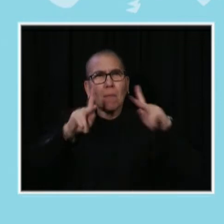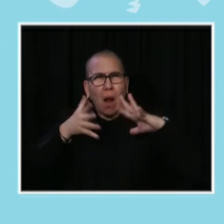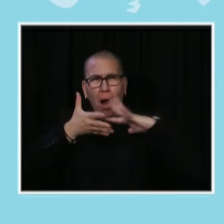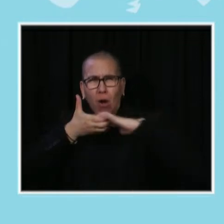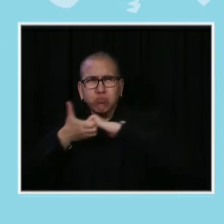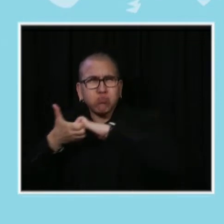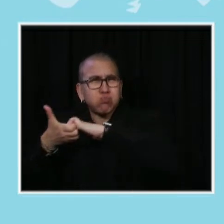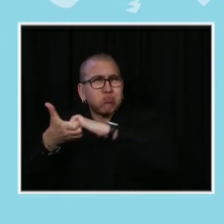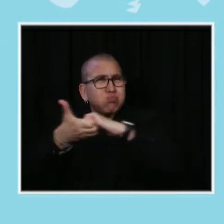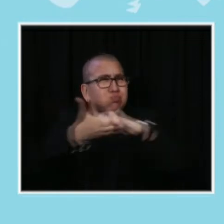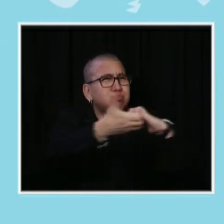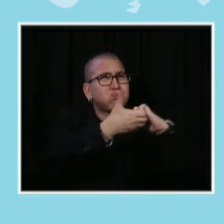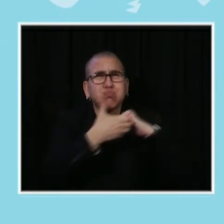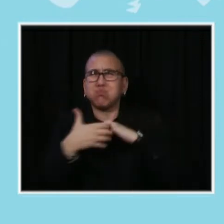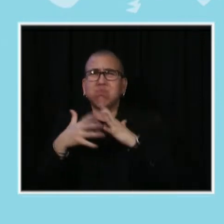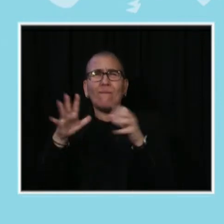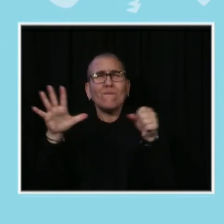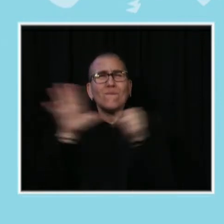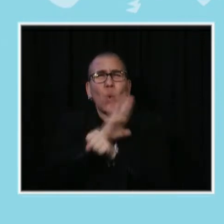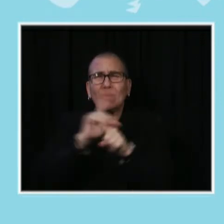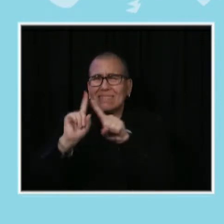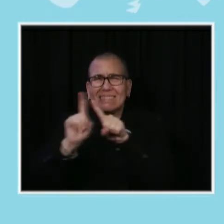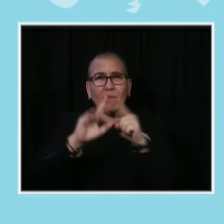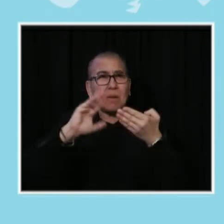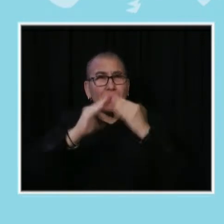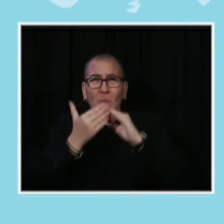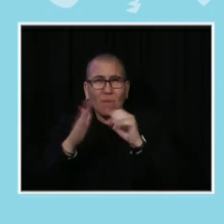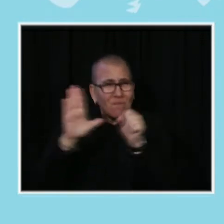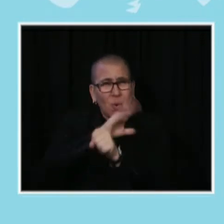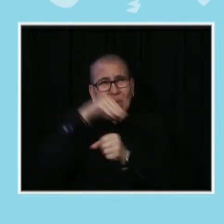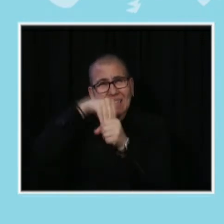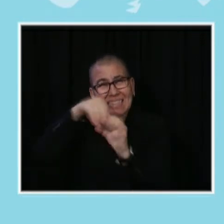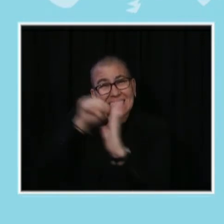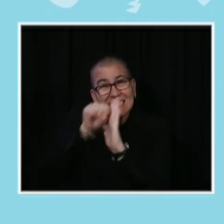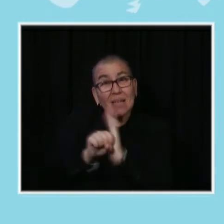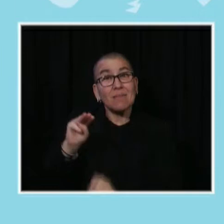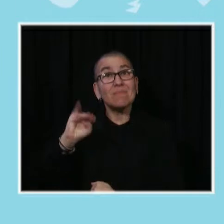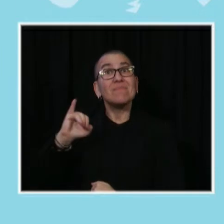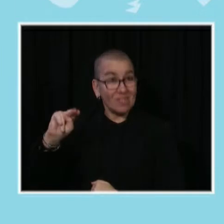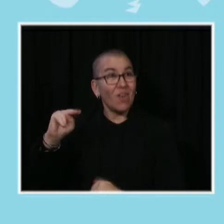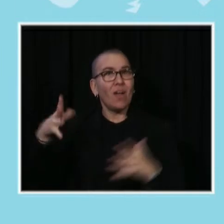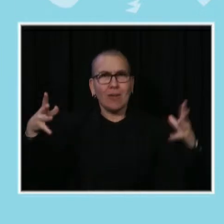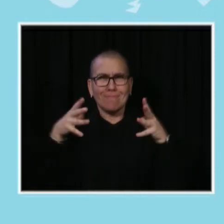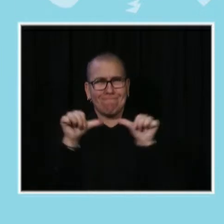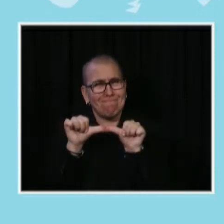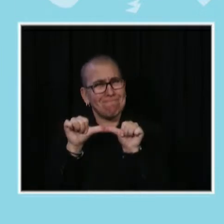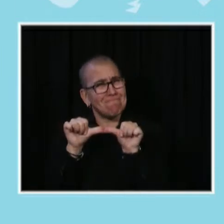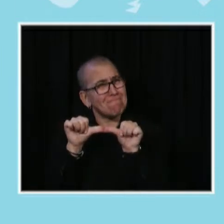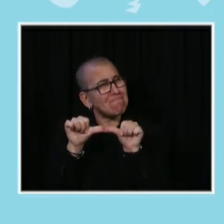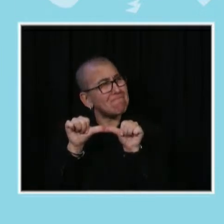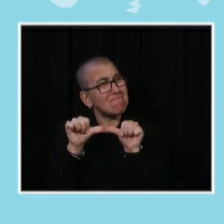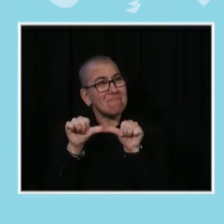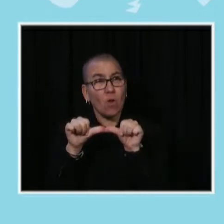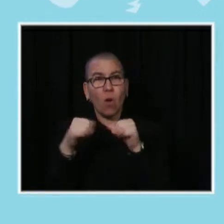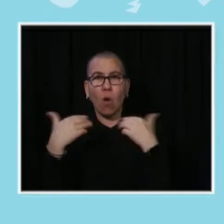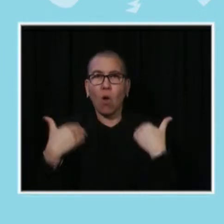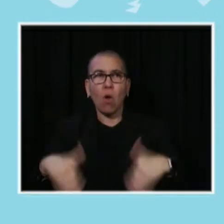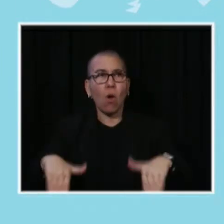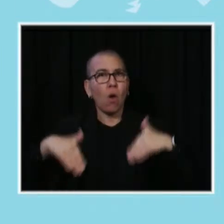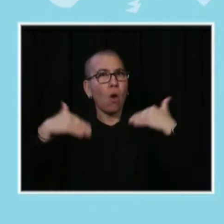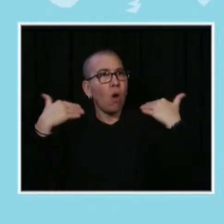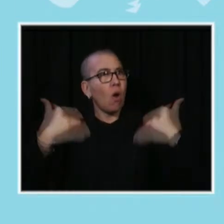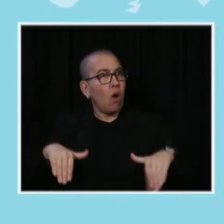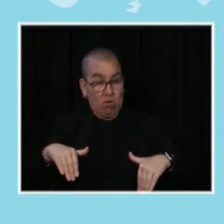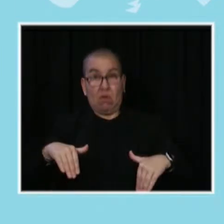every corner of the state. I want to be very clear about this. That work continues, and that work is now even harder. We're moving from